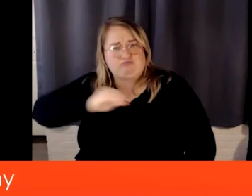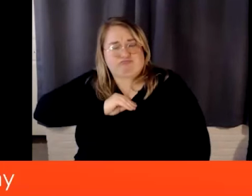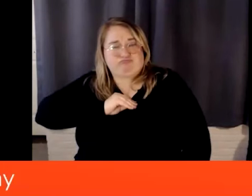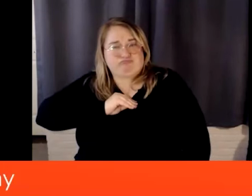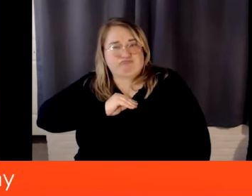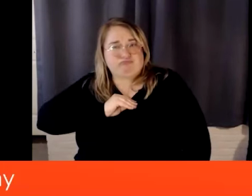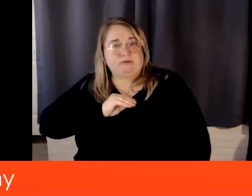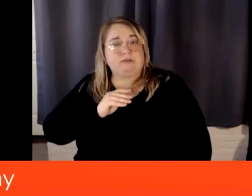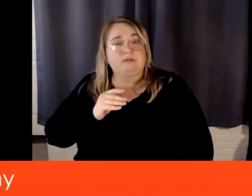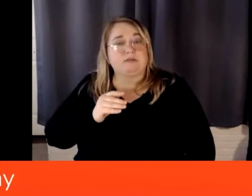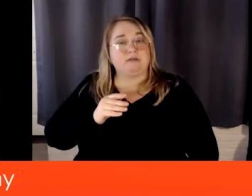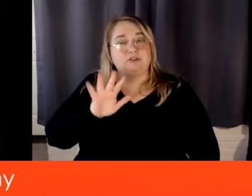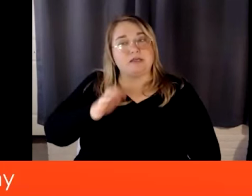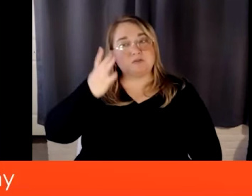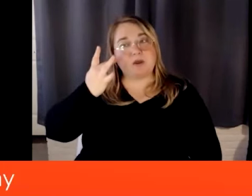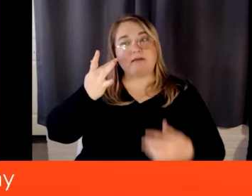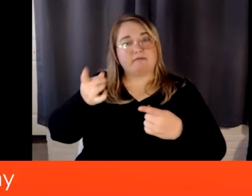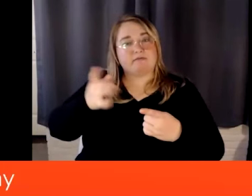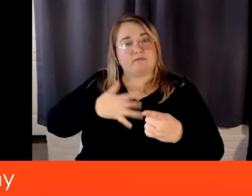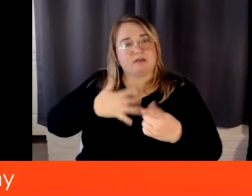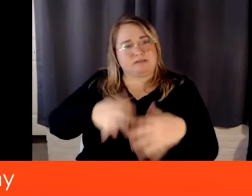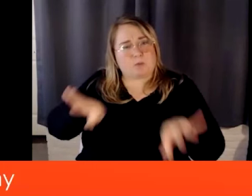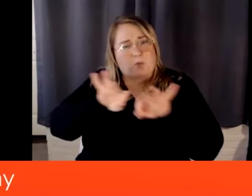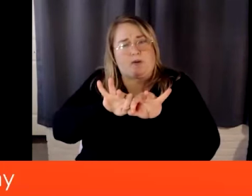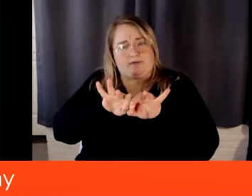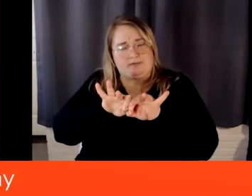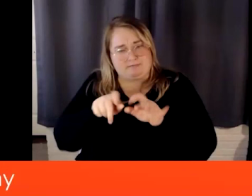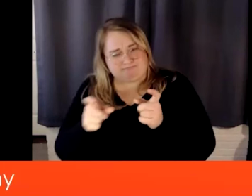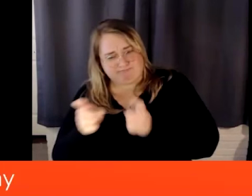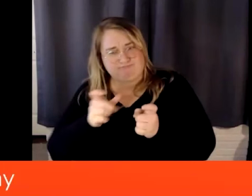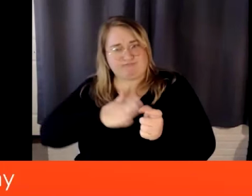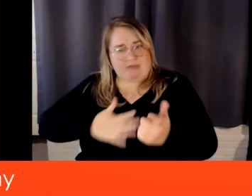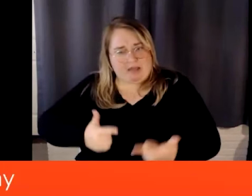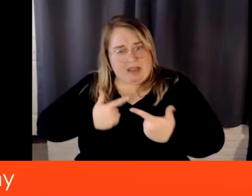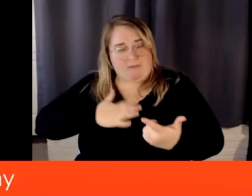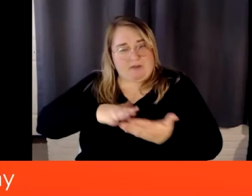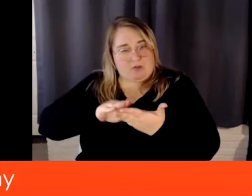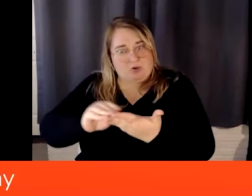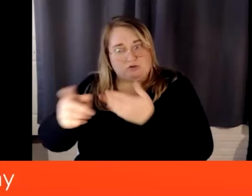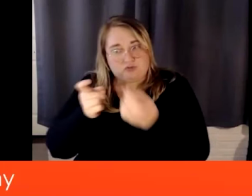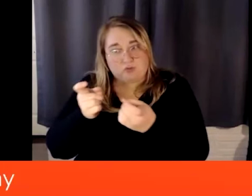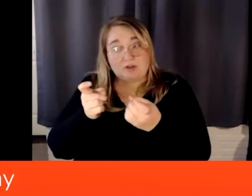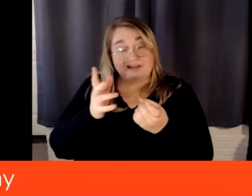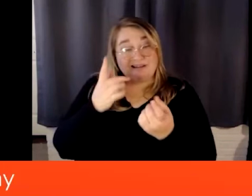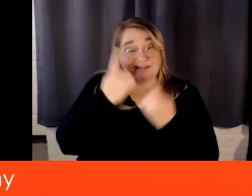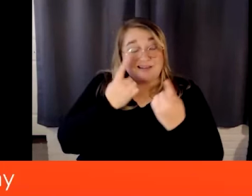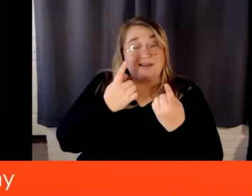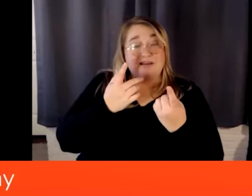learning. Think about it. As an adult, what did you do